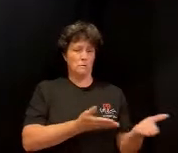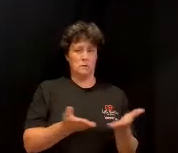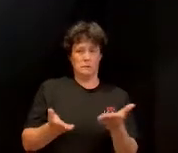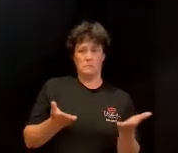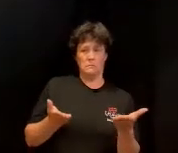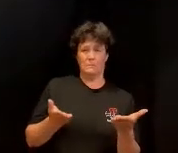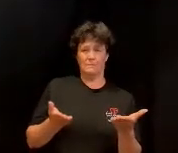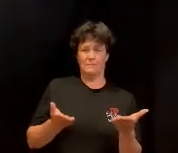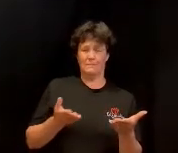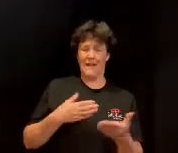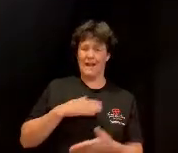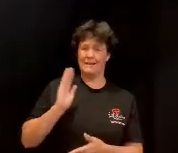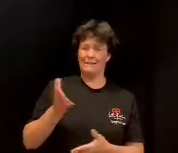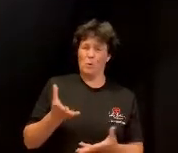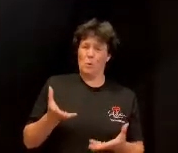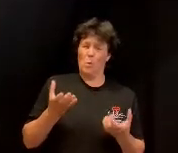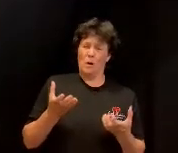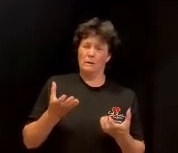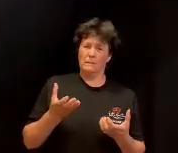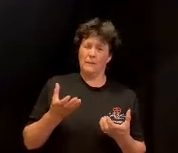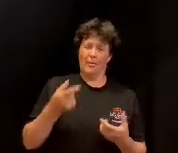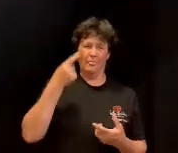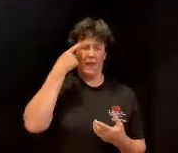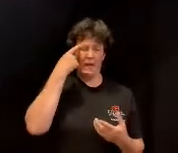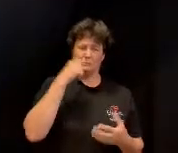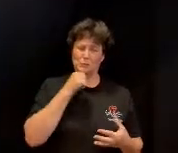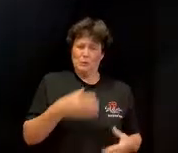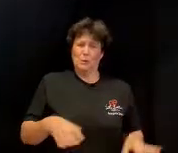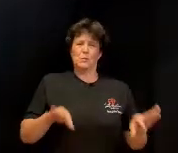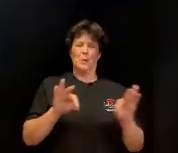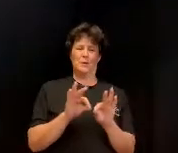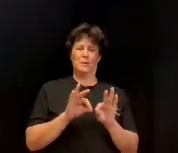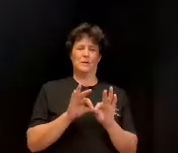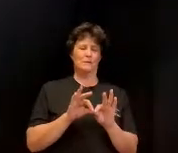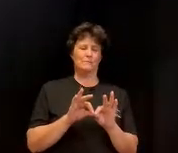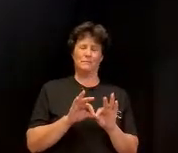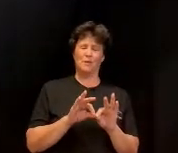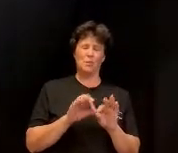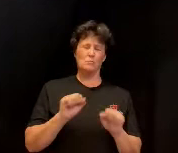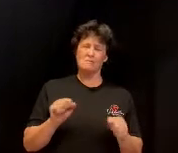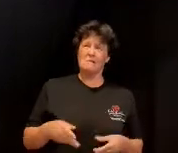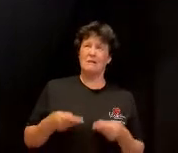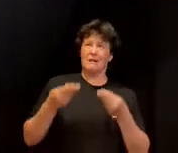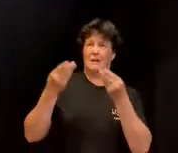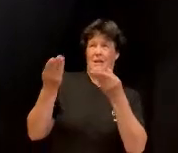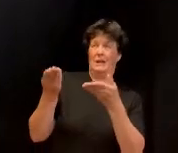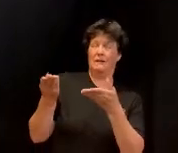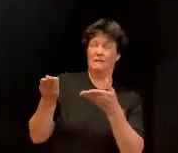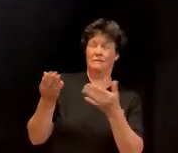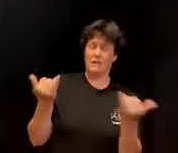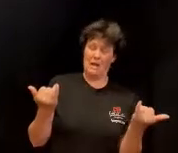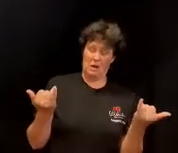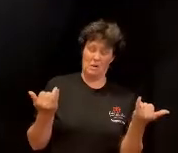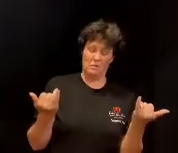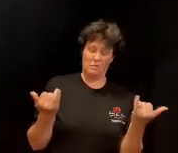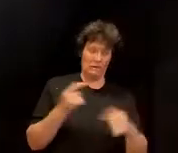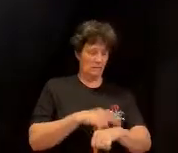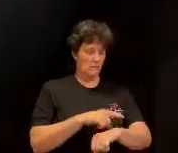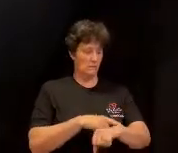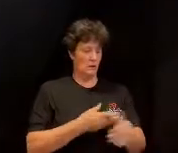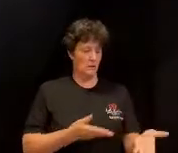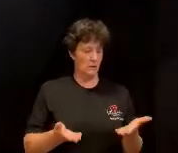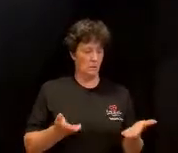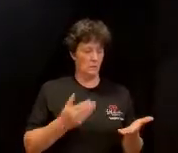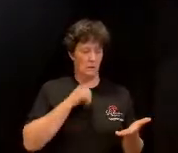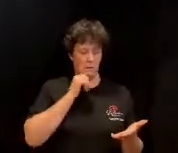never want to take for granted. It's a part of this service, God, that we can give to you. Not because we have